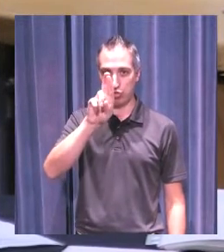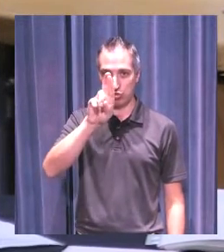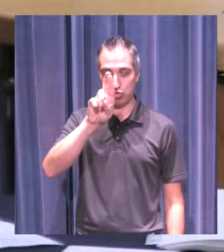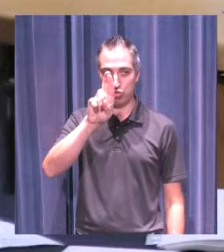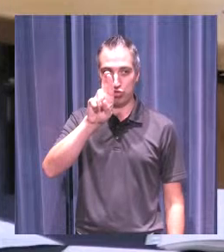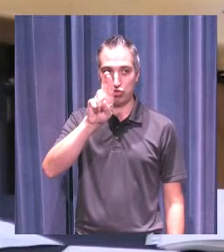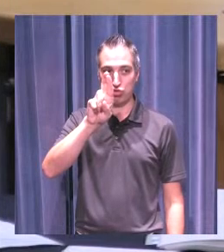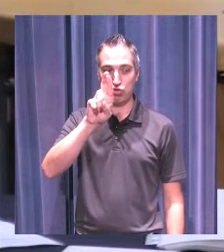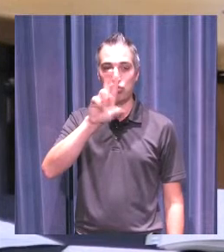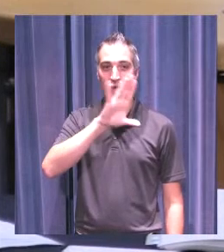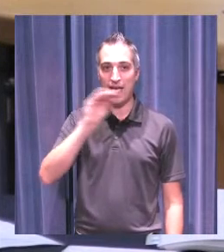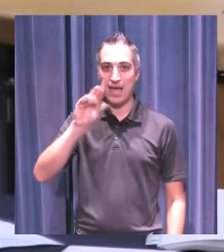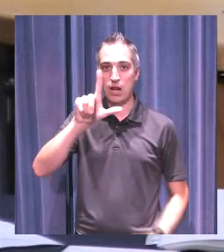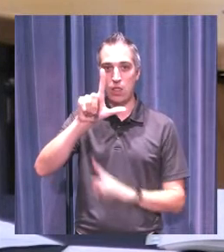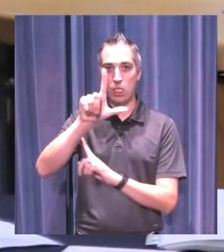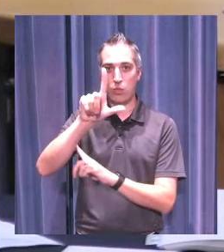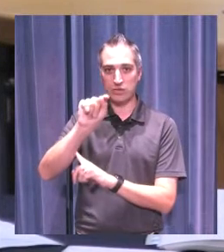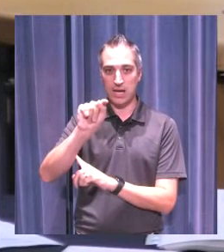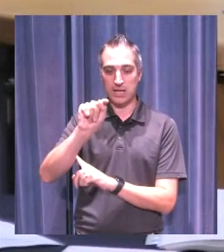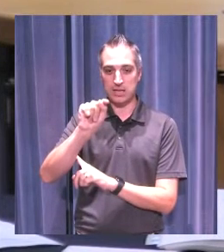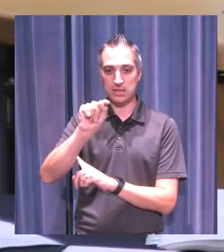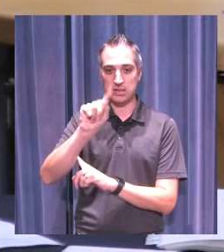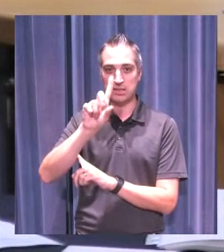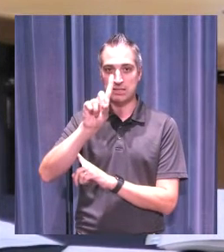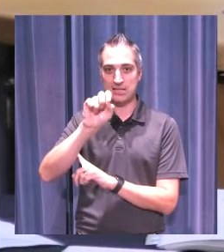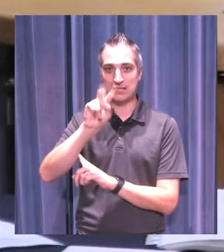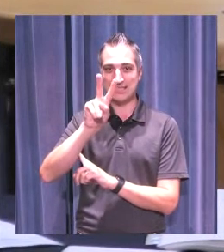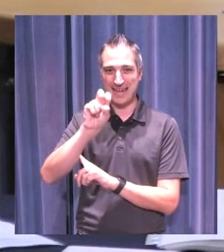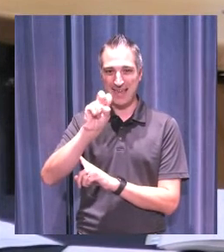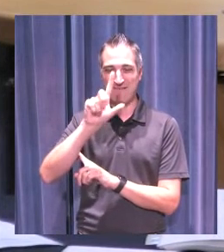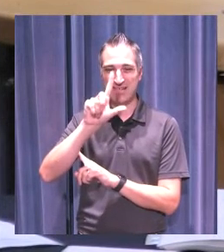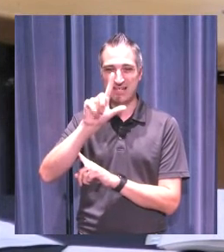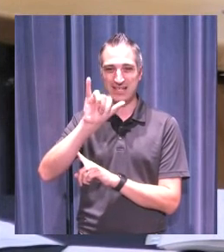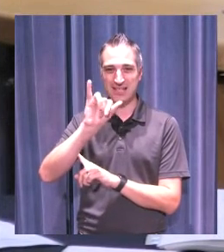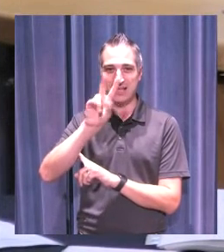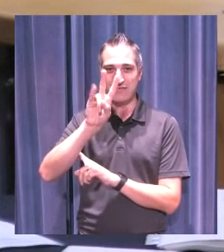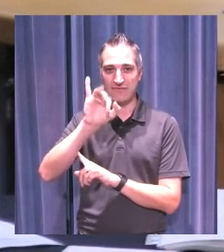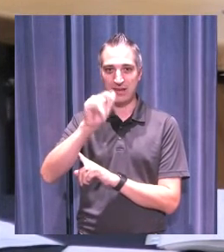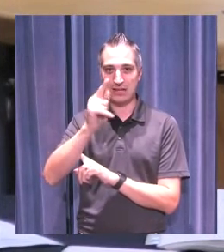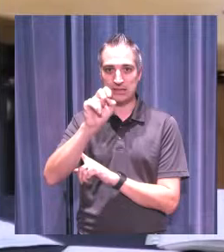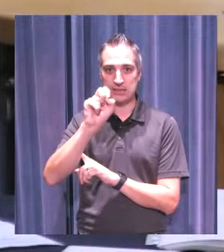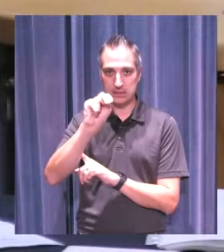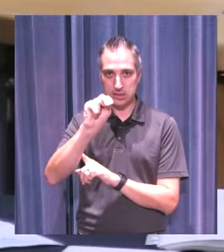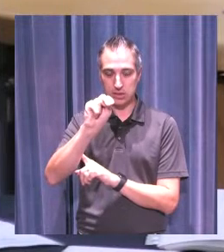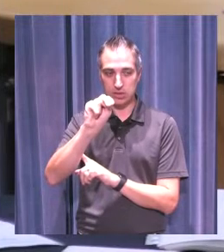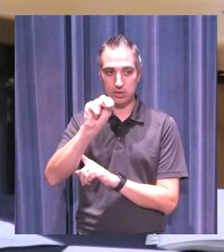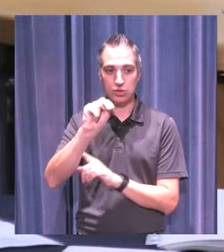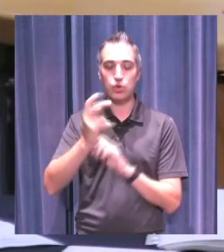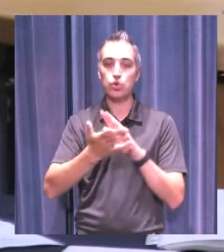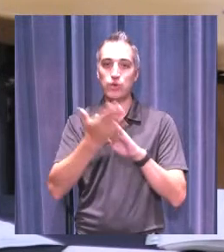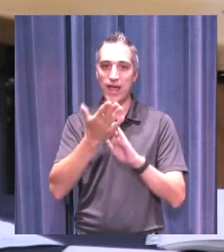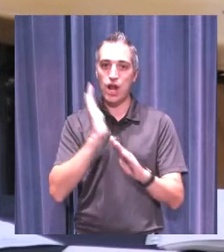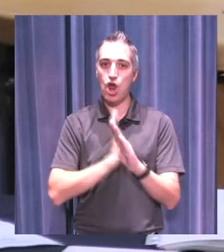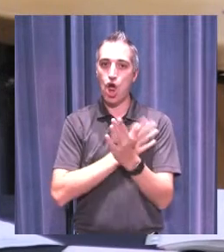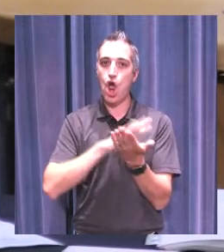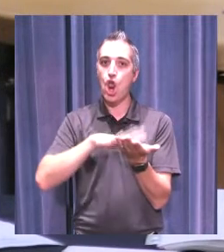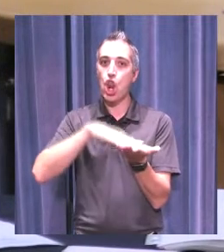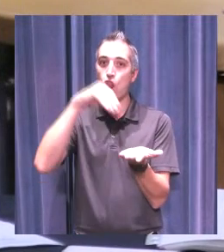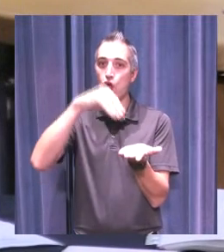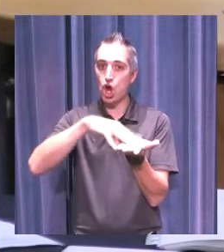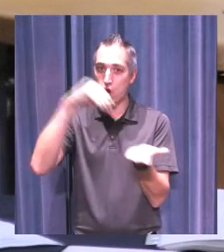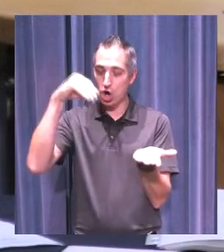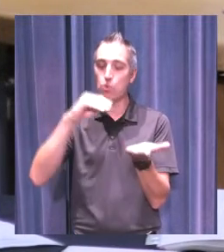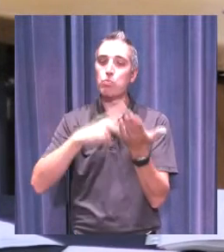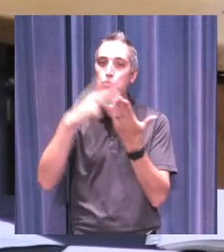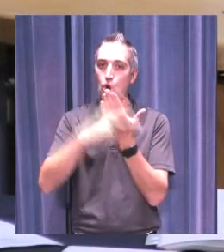and Lieutenant Dave Livingston, who ran our learner program here at the college